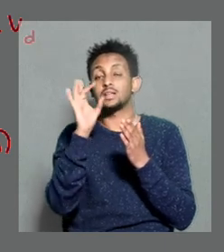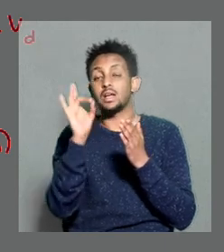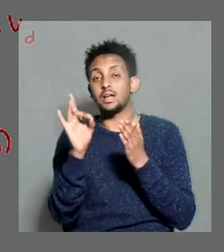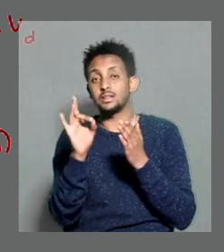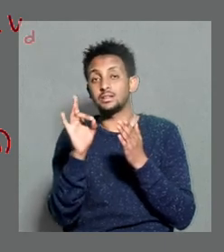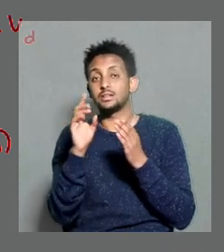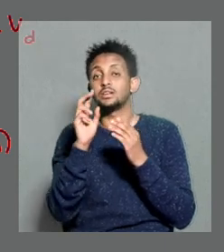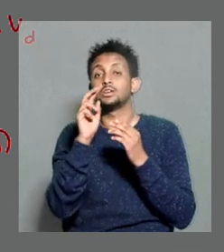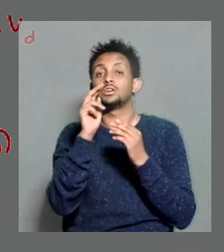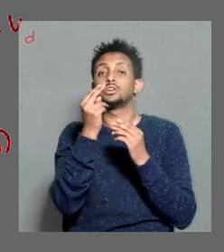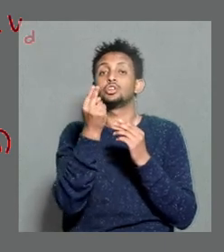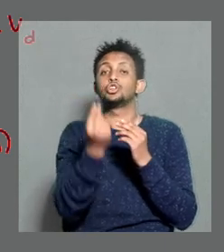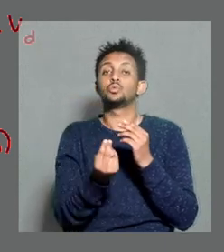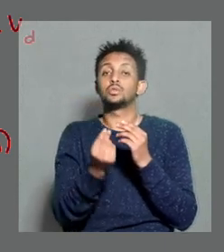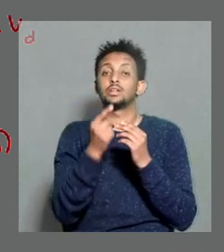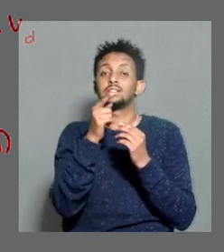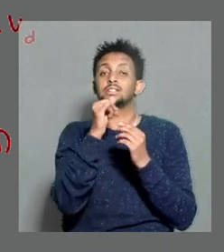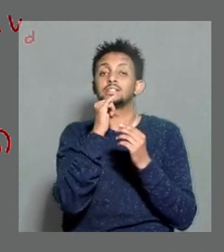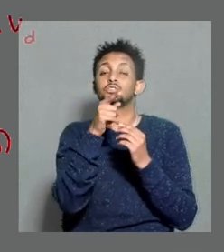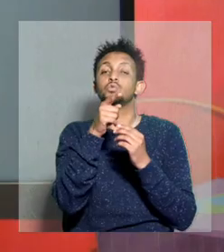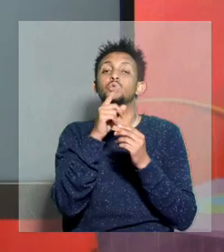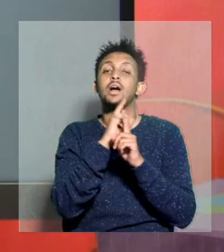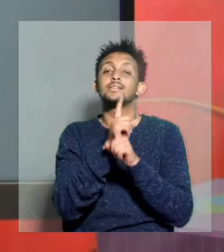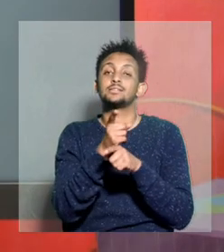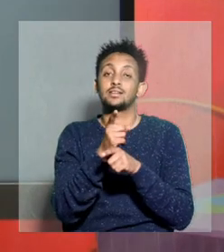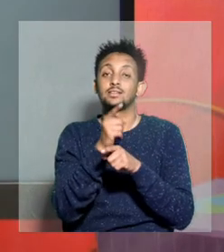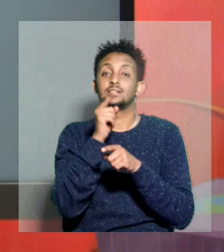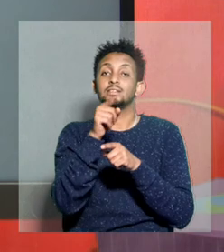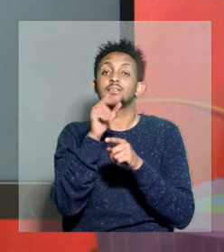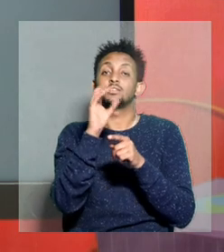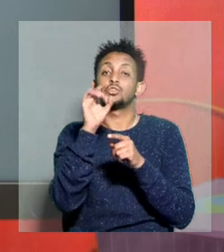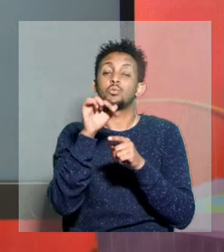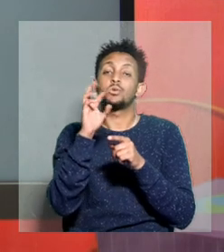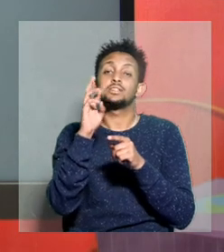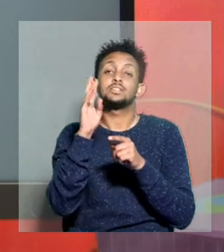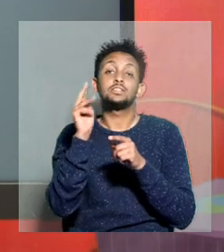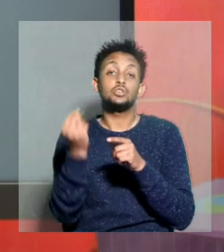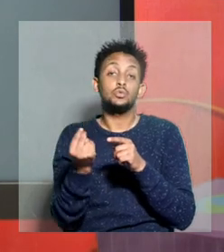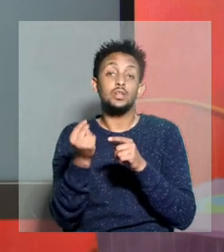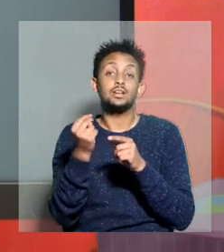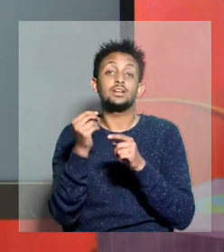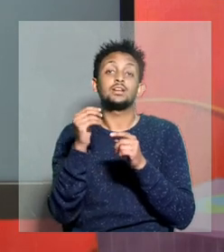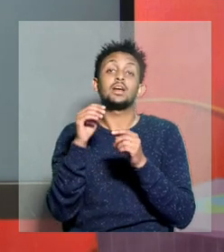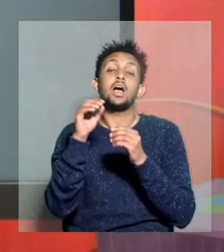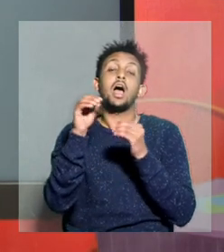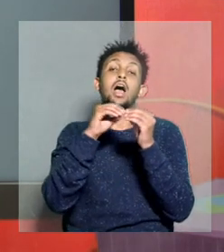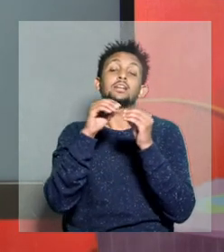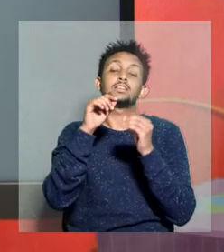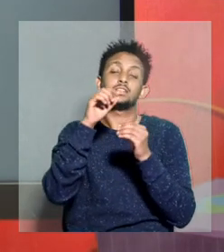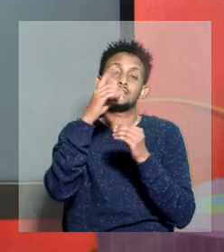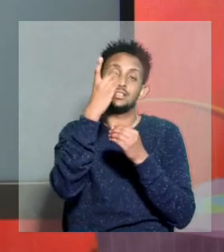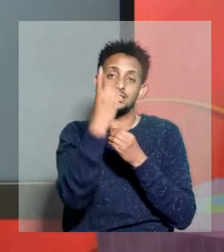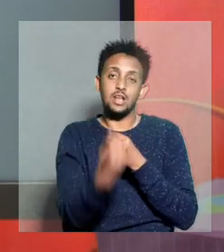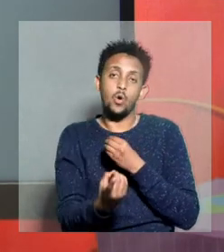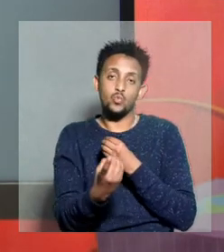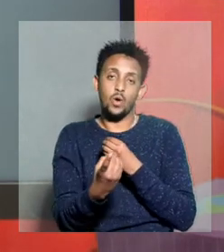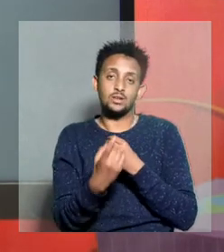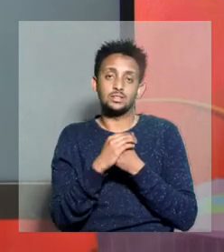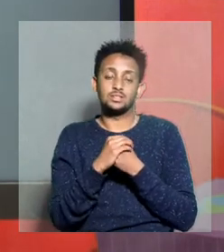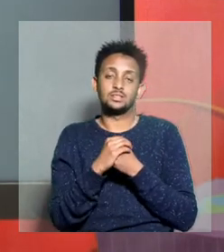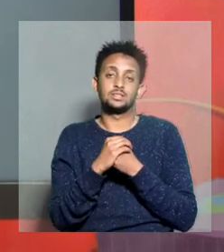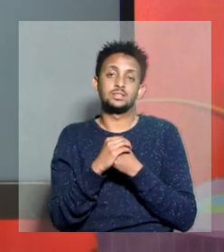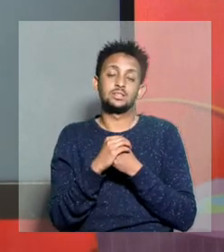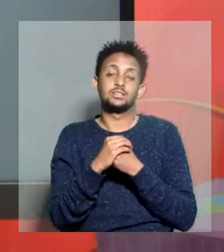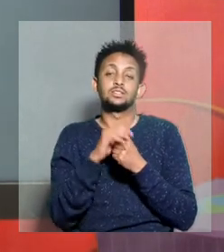0.68 Newton. This is your answer. And 0.68 Newton acting downward. It should be acting